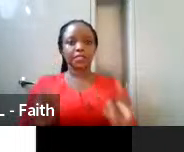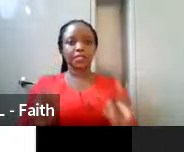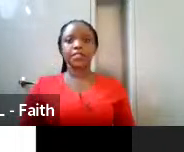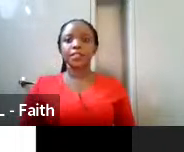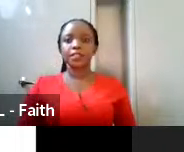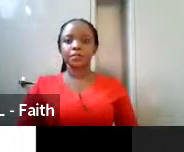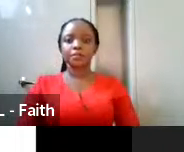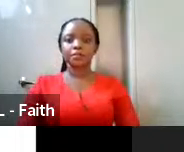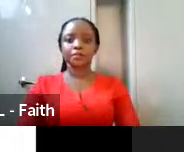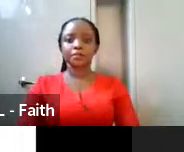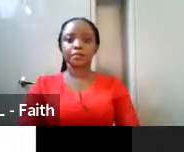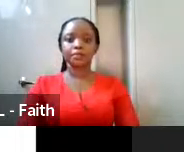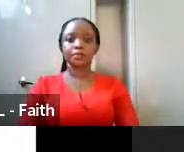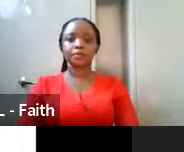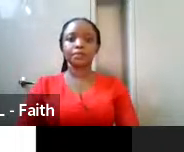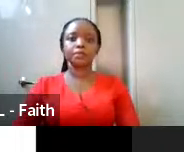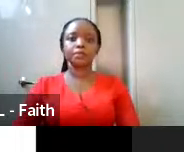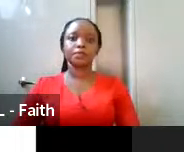talk.